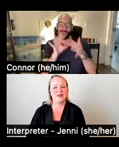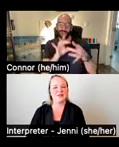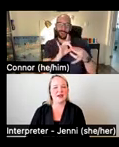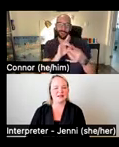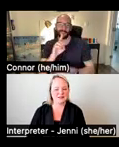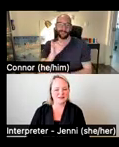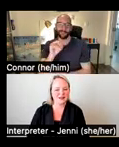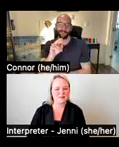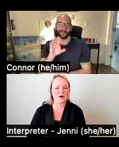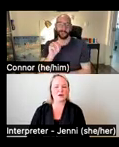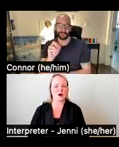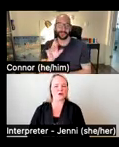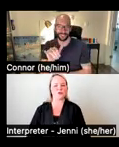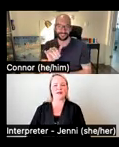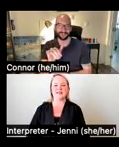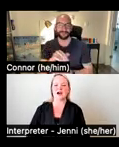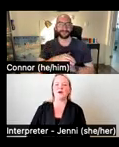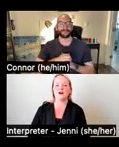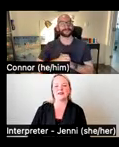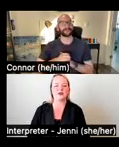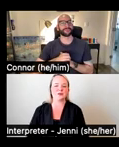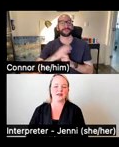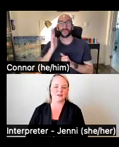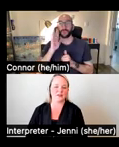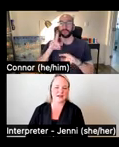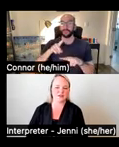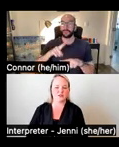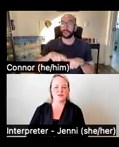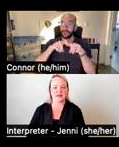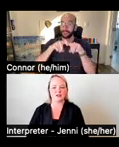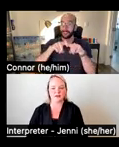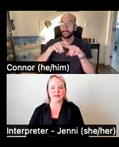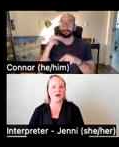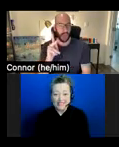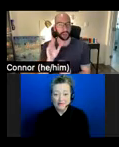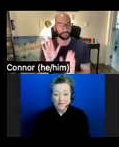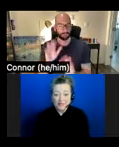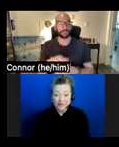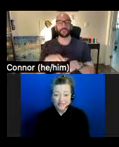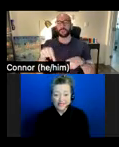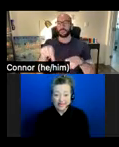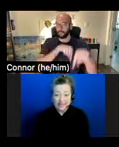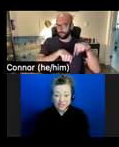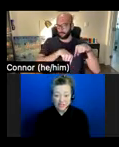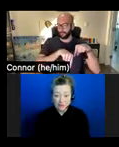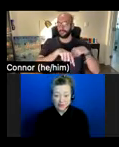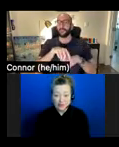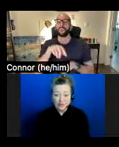So that's about all for right now on the Creative Connector directory. So before we start